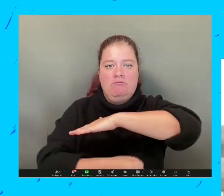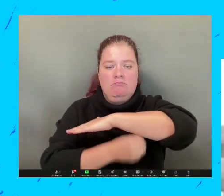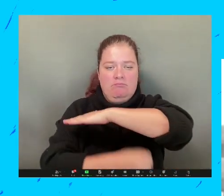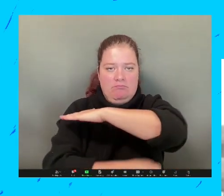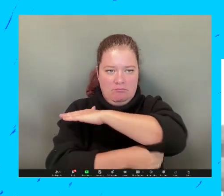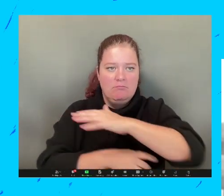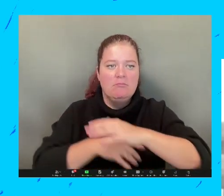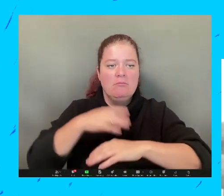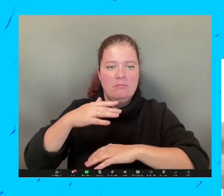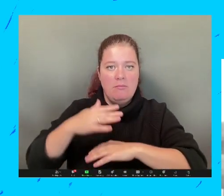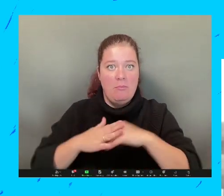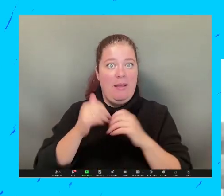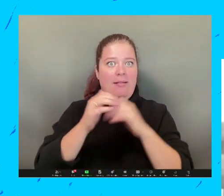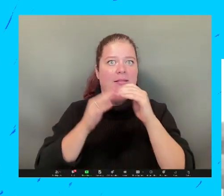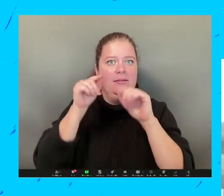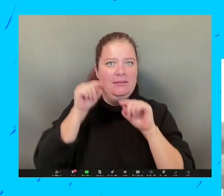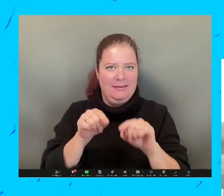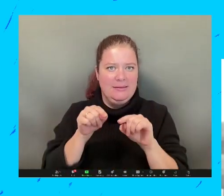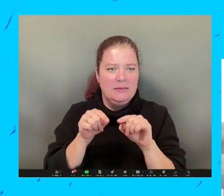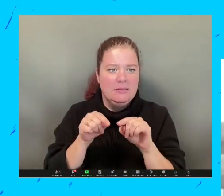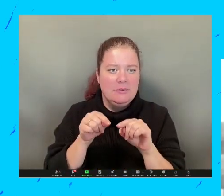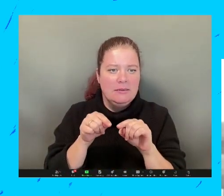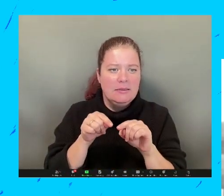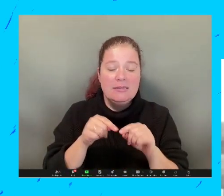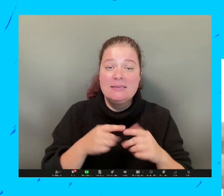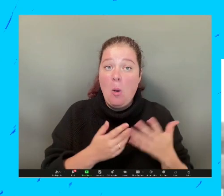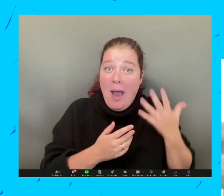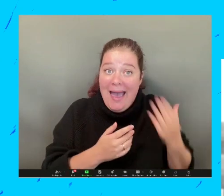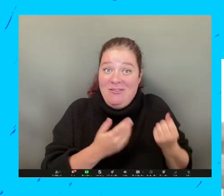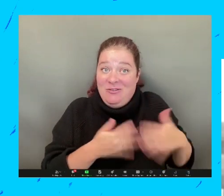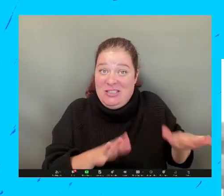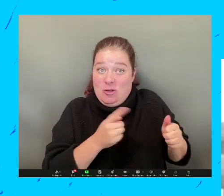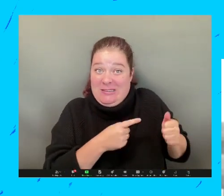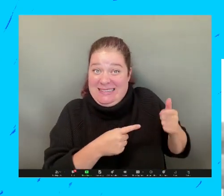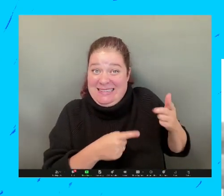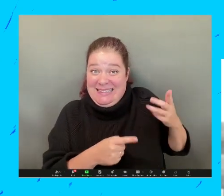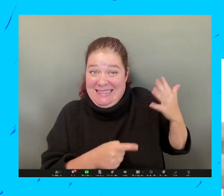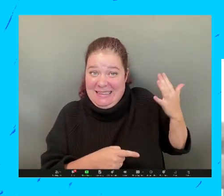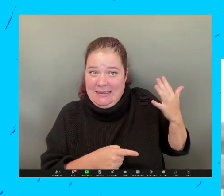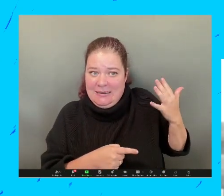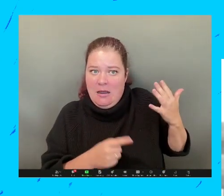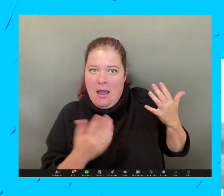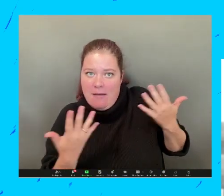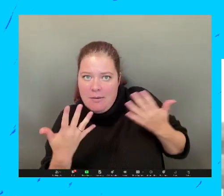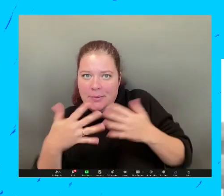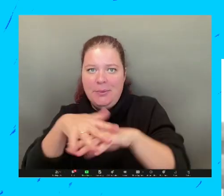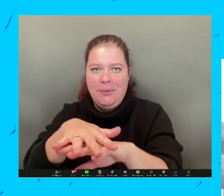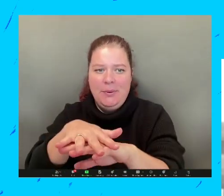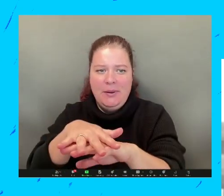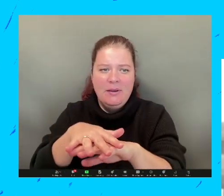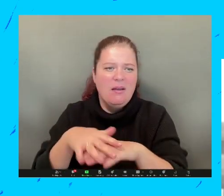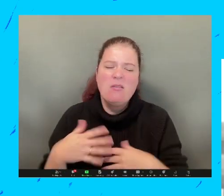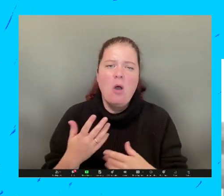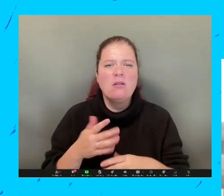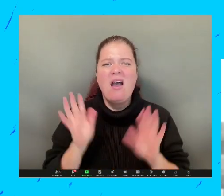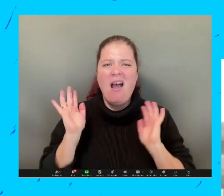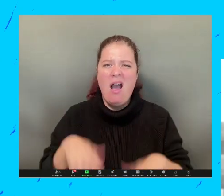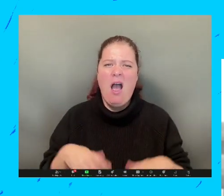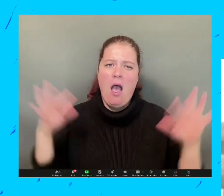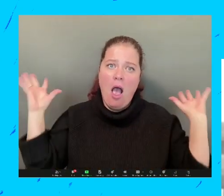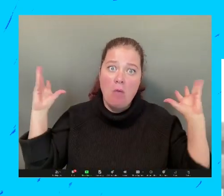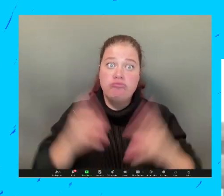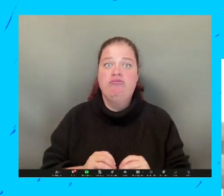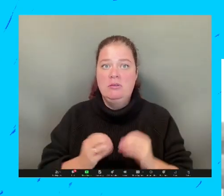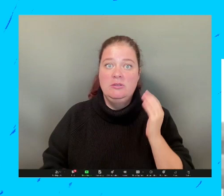to include it in our products or the stuff that we are building, instead of always starting over. Young